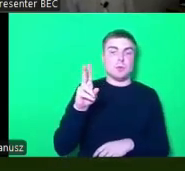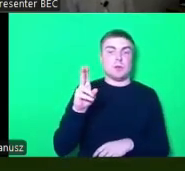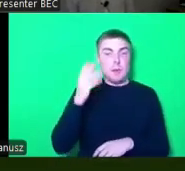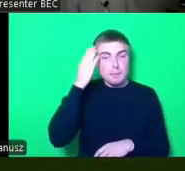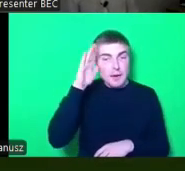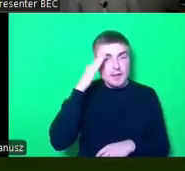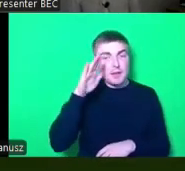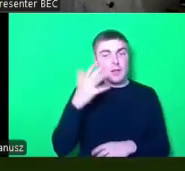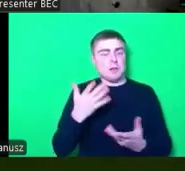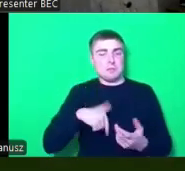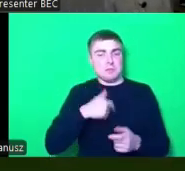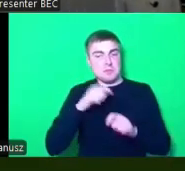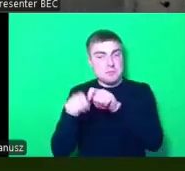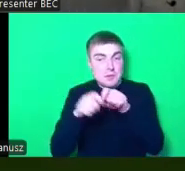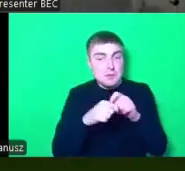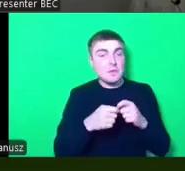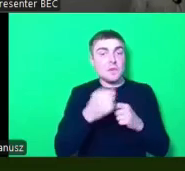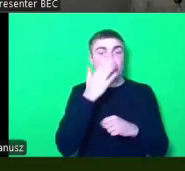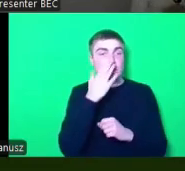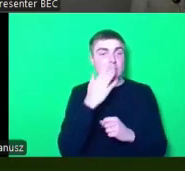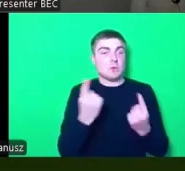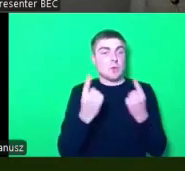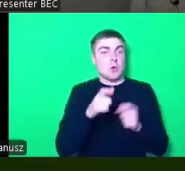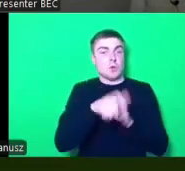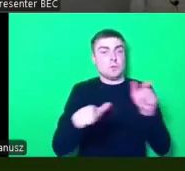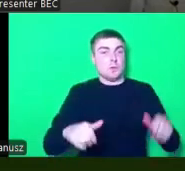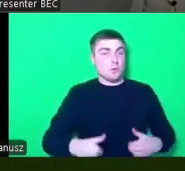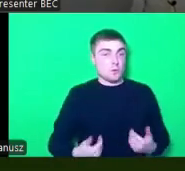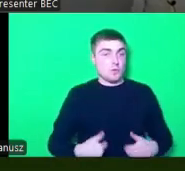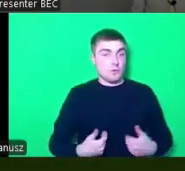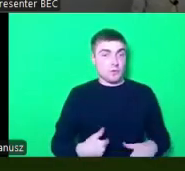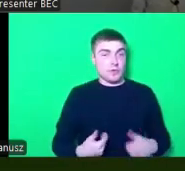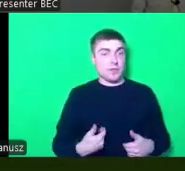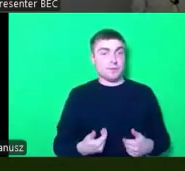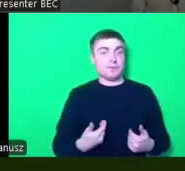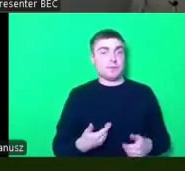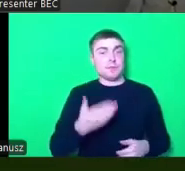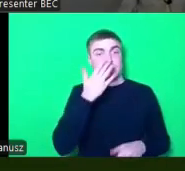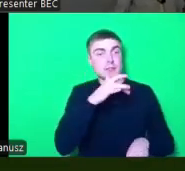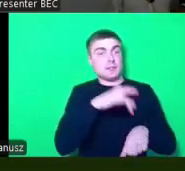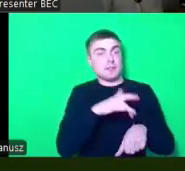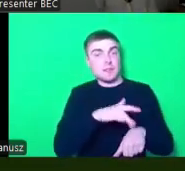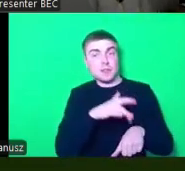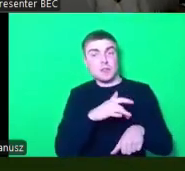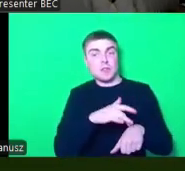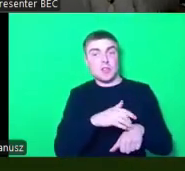persons to see what would be the effect of tree diversity levels on